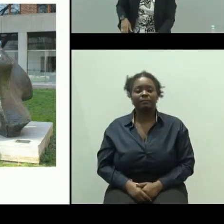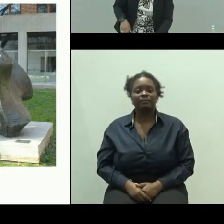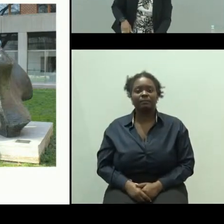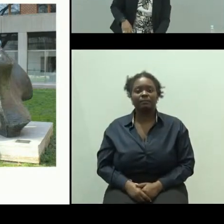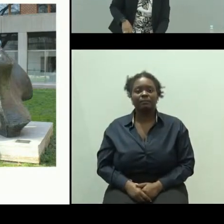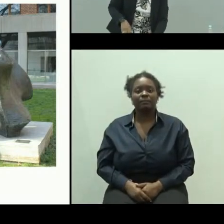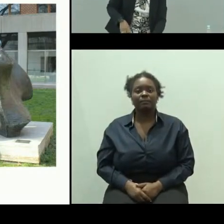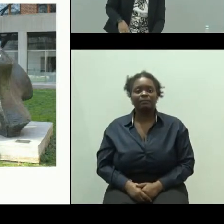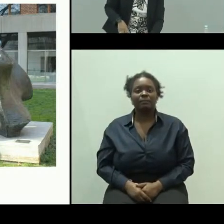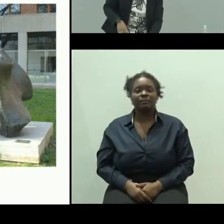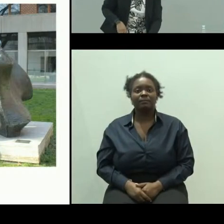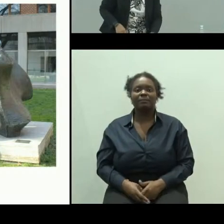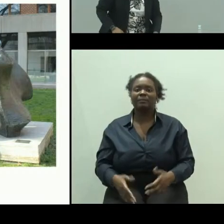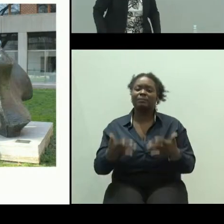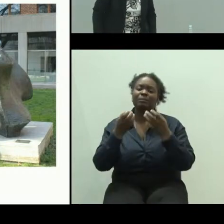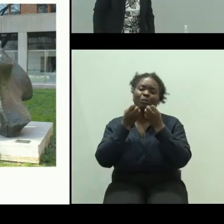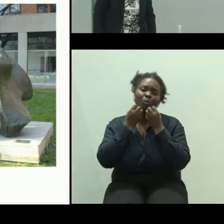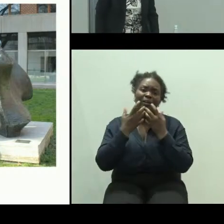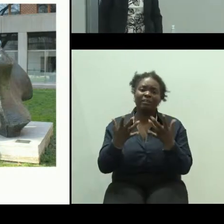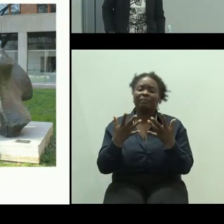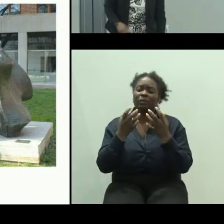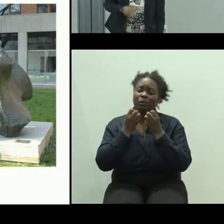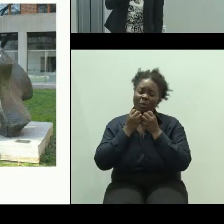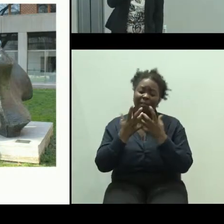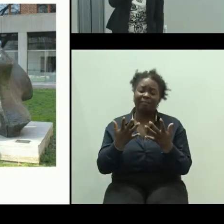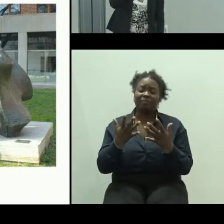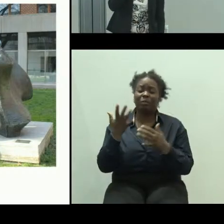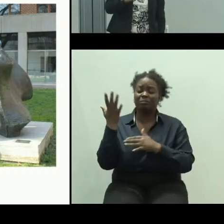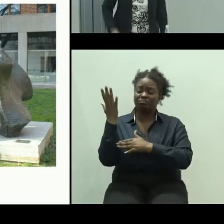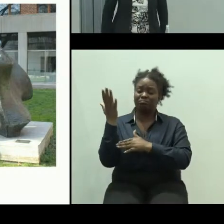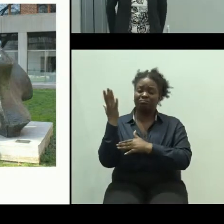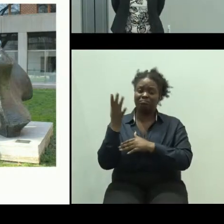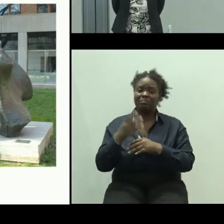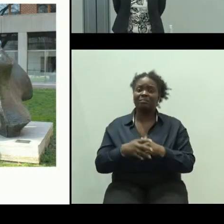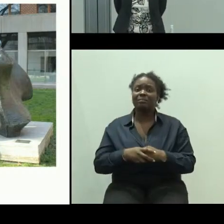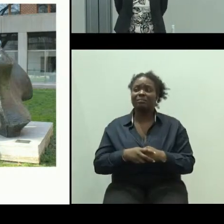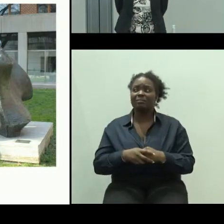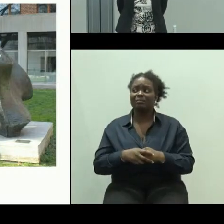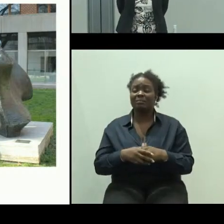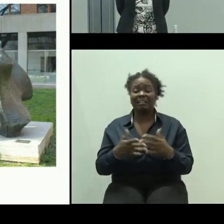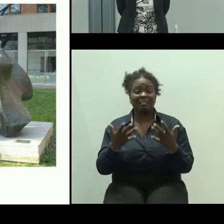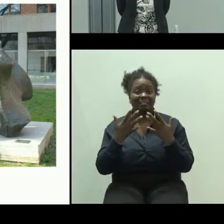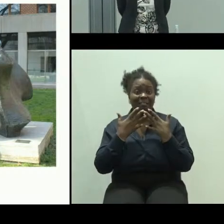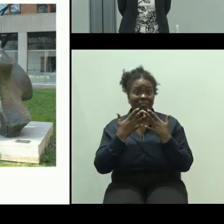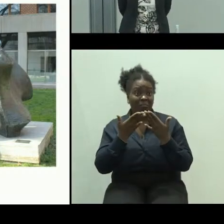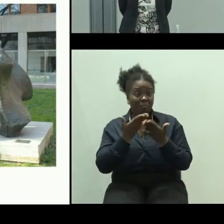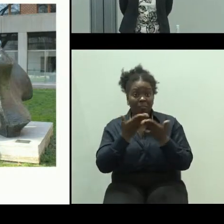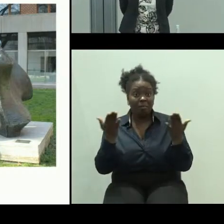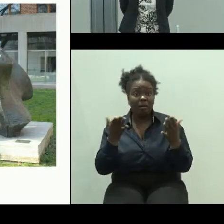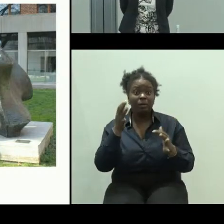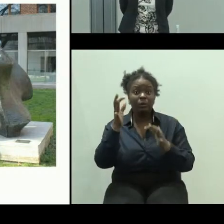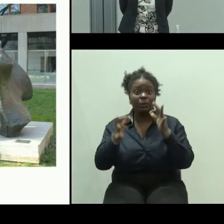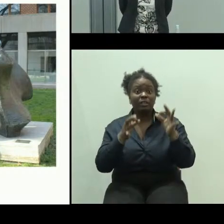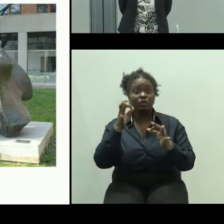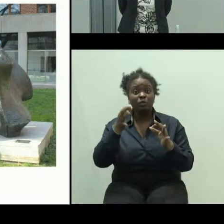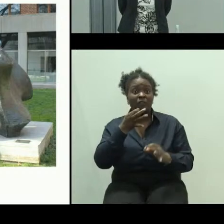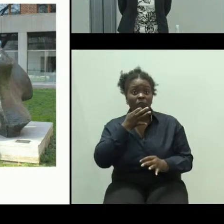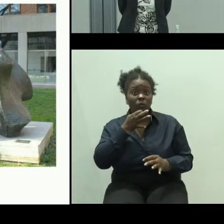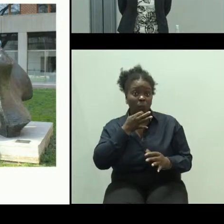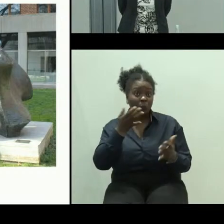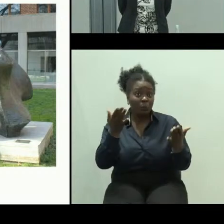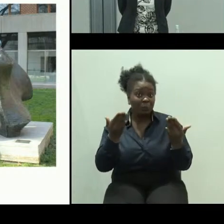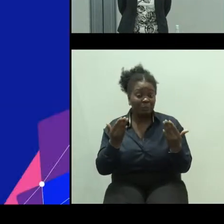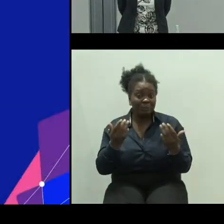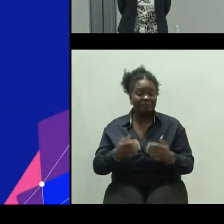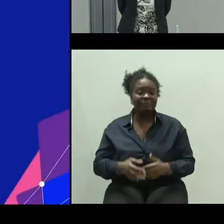Thank you, Kristala, for a wonderful, absolutely wonderful talk. Yes, I'm happy to take a few questions.